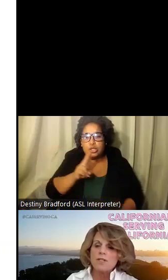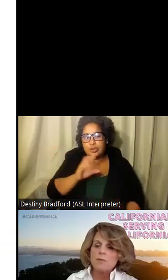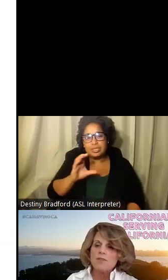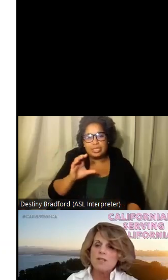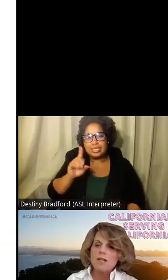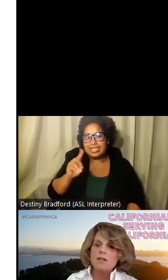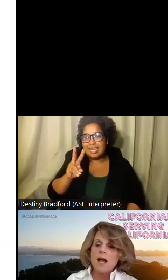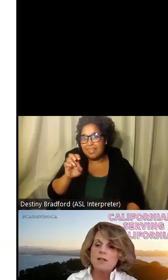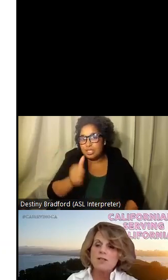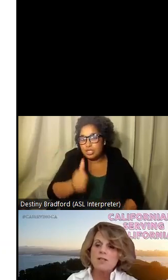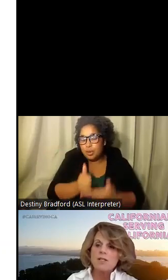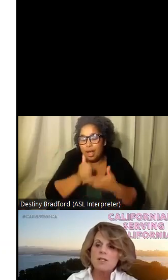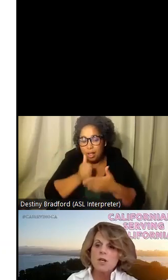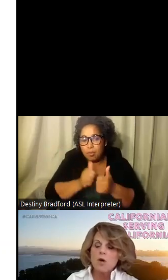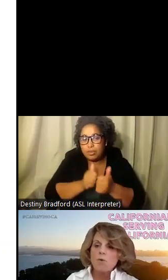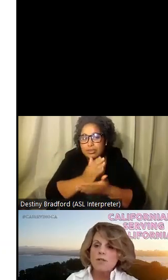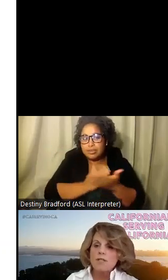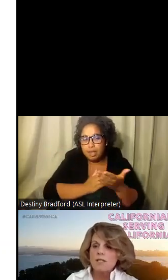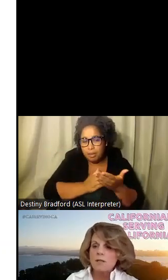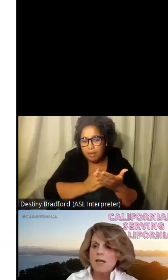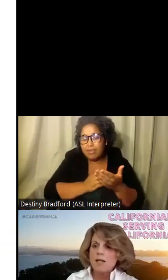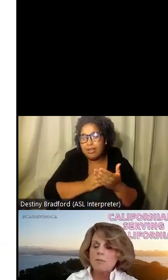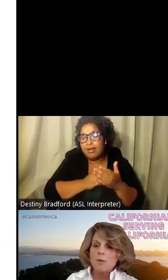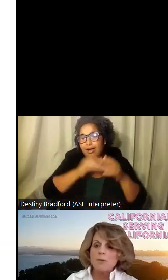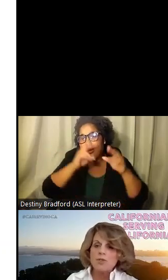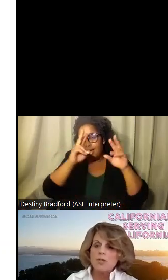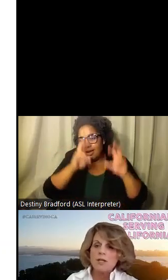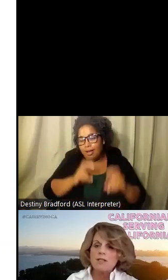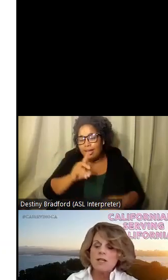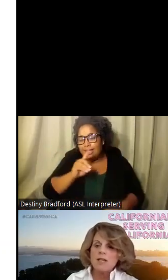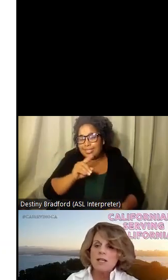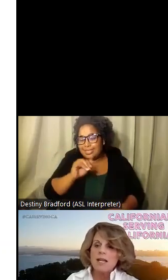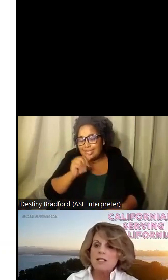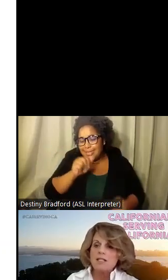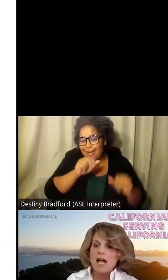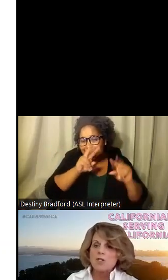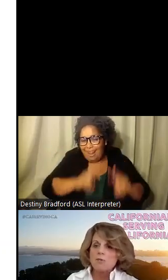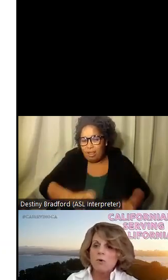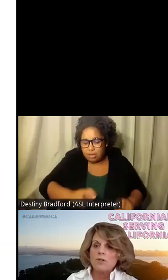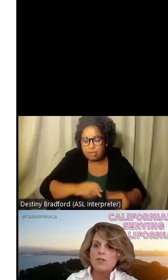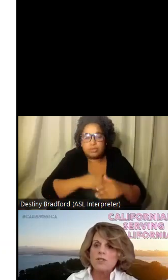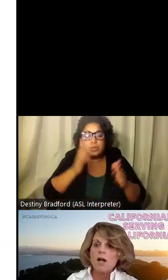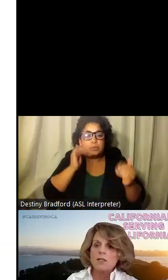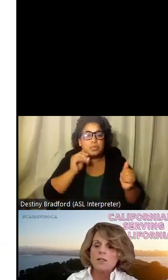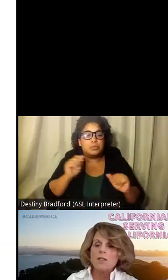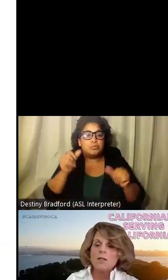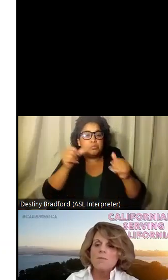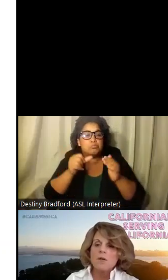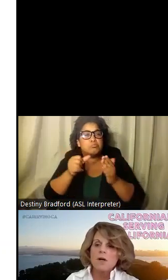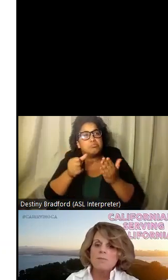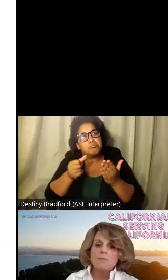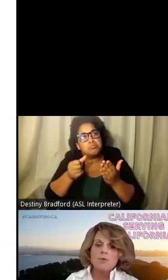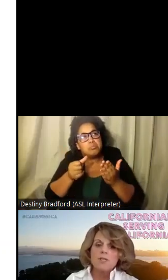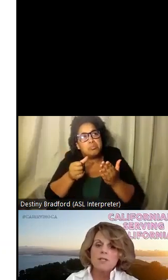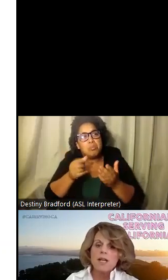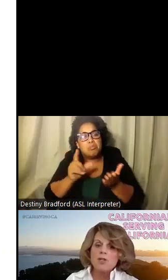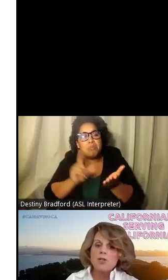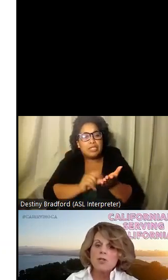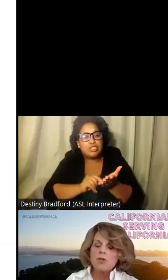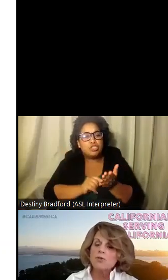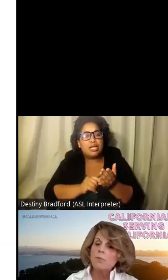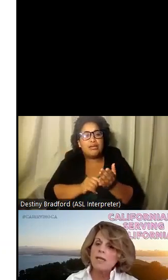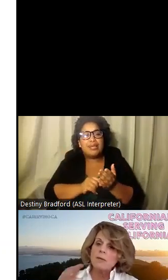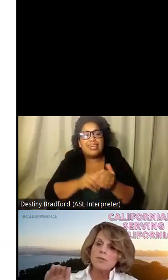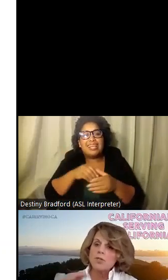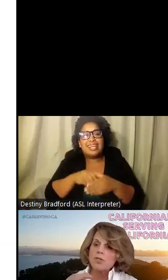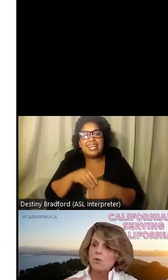us with some of the data analysis. We're anticipating publishing it in a dashboard style presentation,